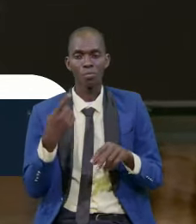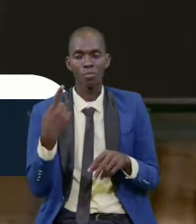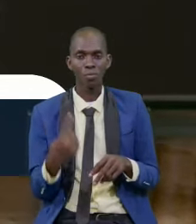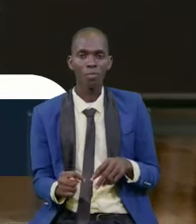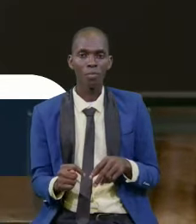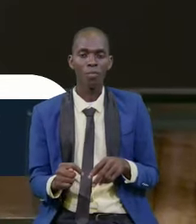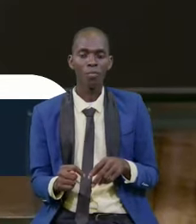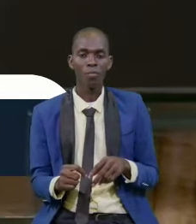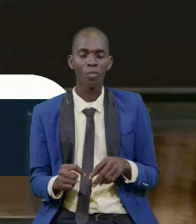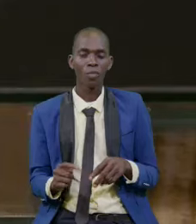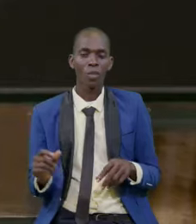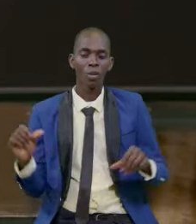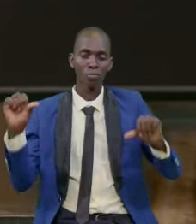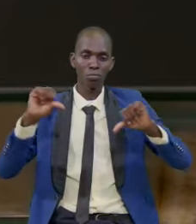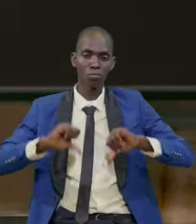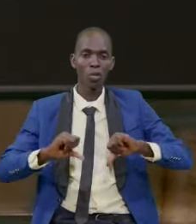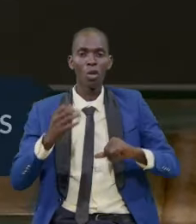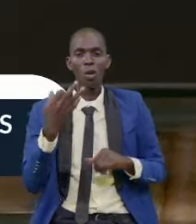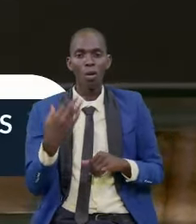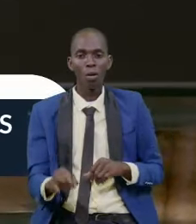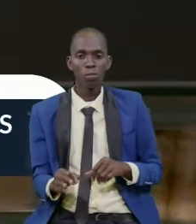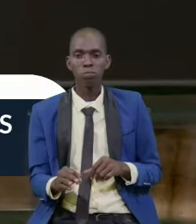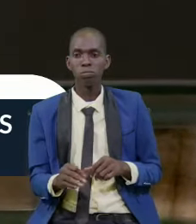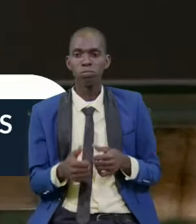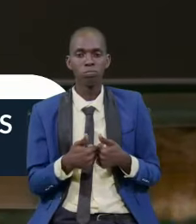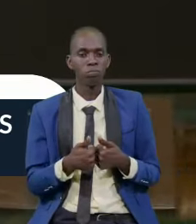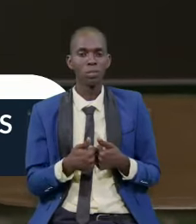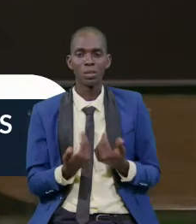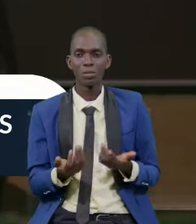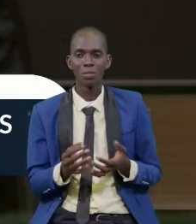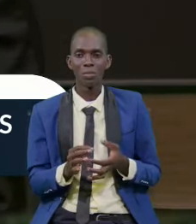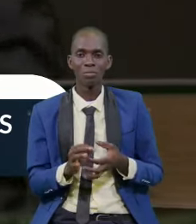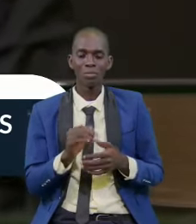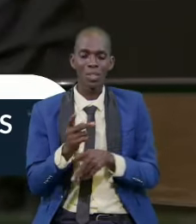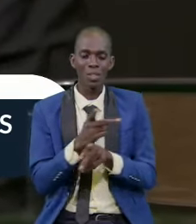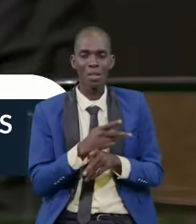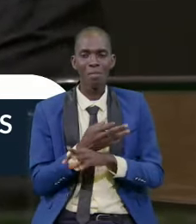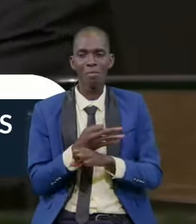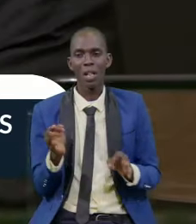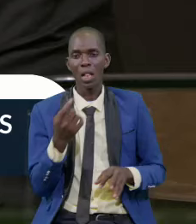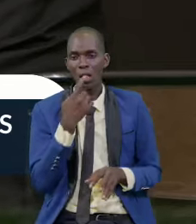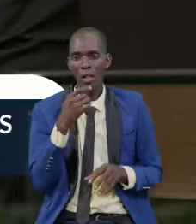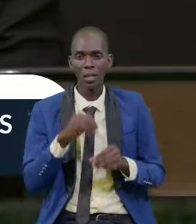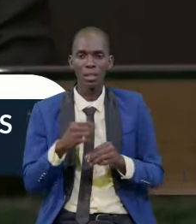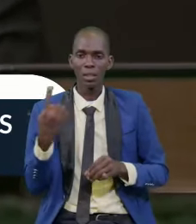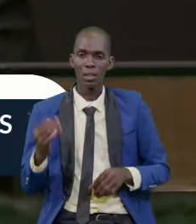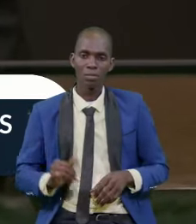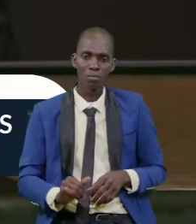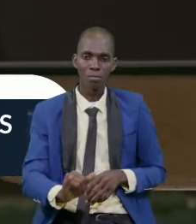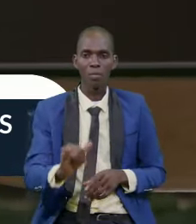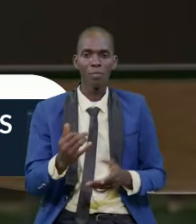damnation of loose tongues in lasting fire. Number